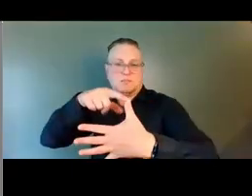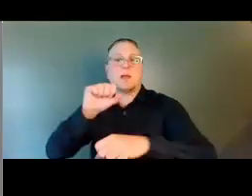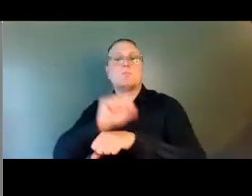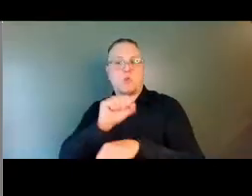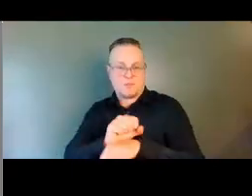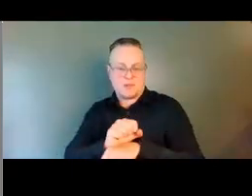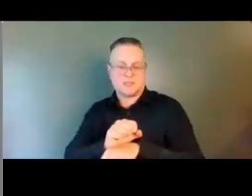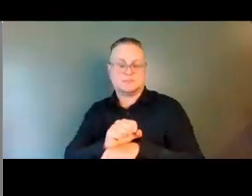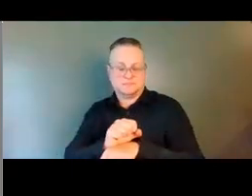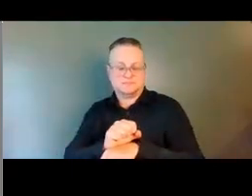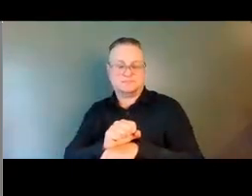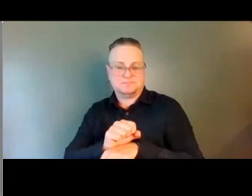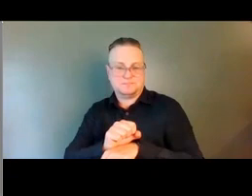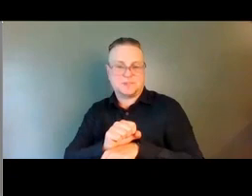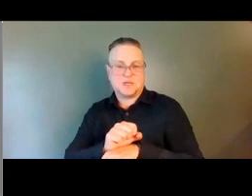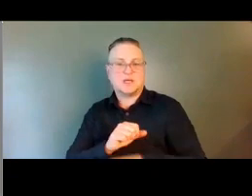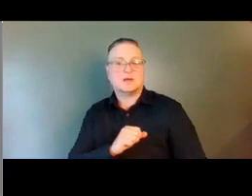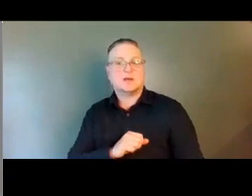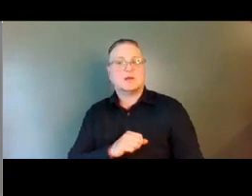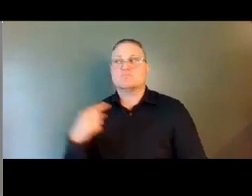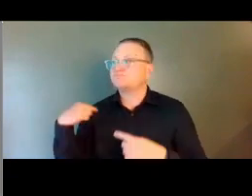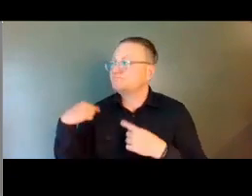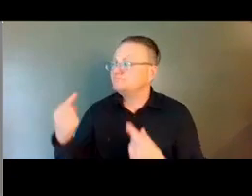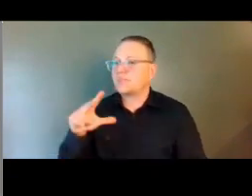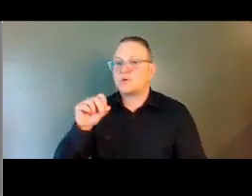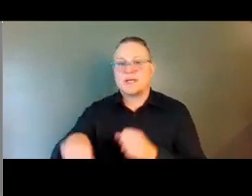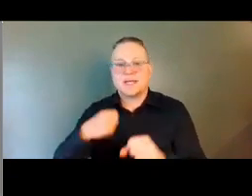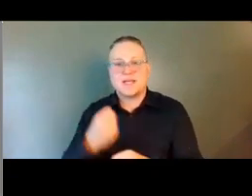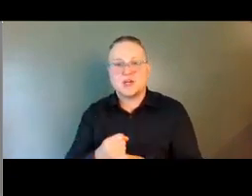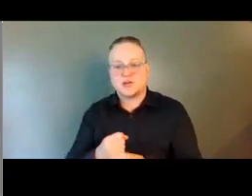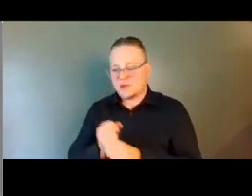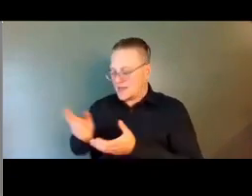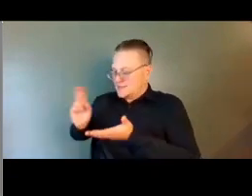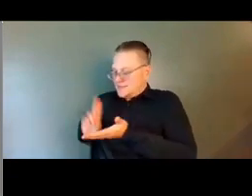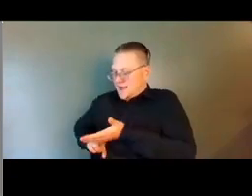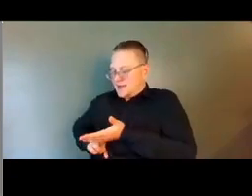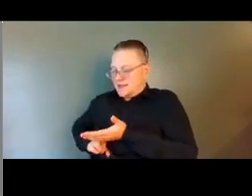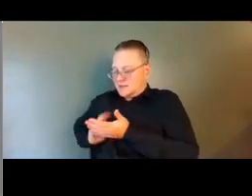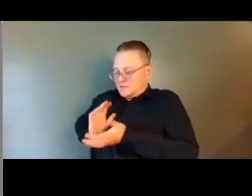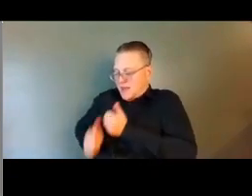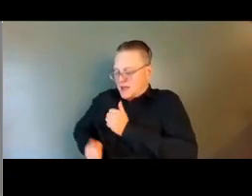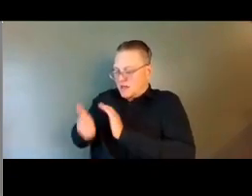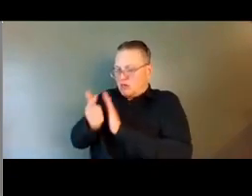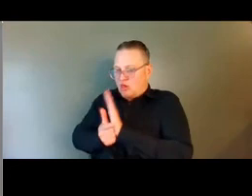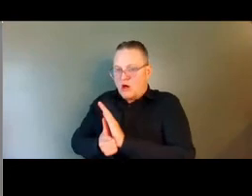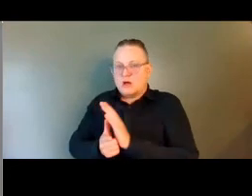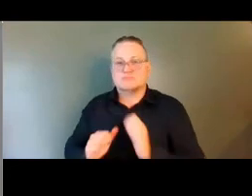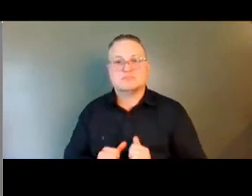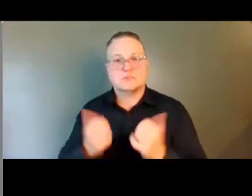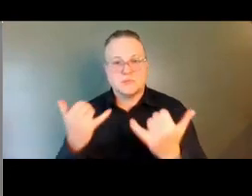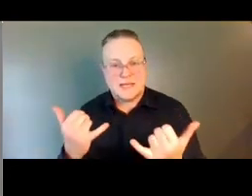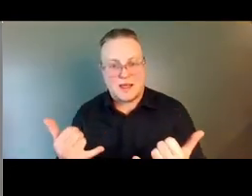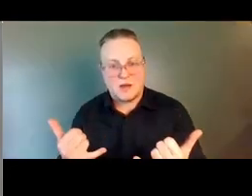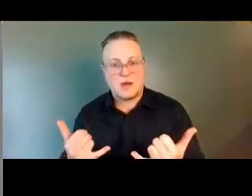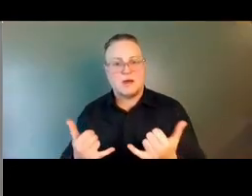ADA. After 30 years from signing ADA into a law, it was determined that we have